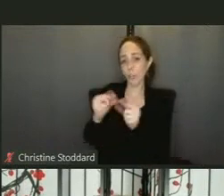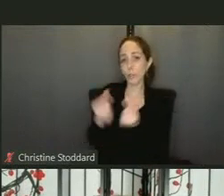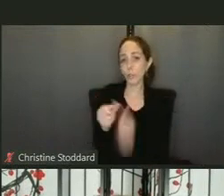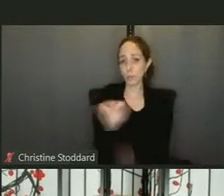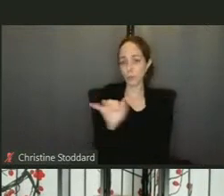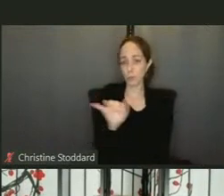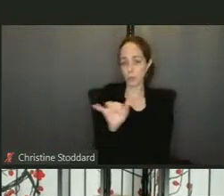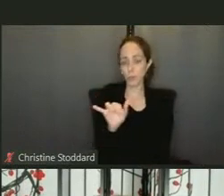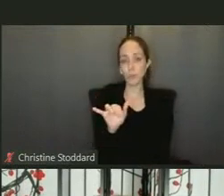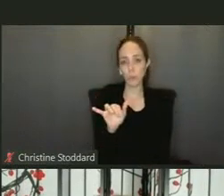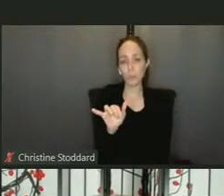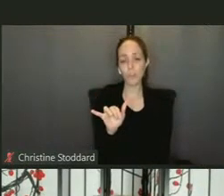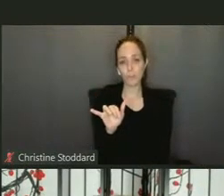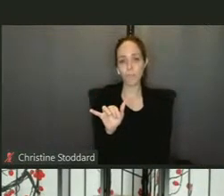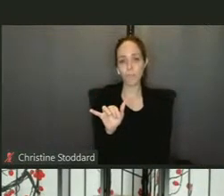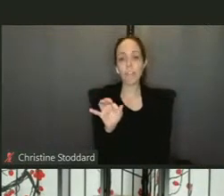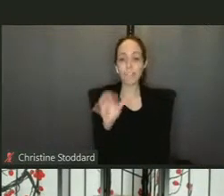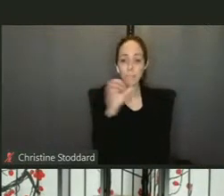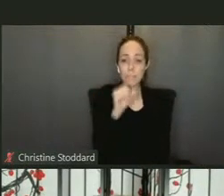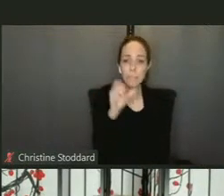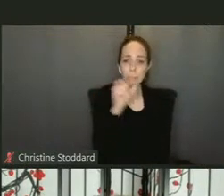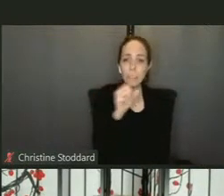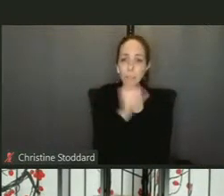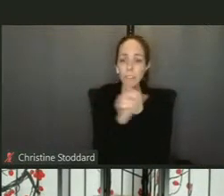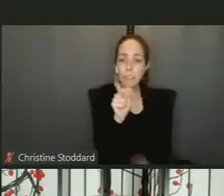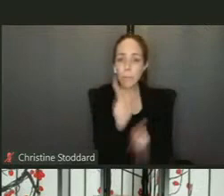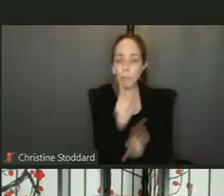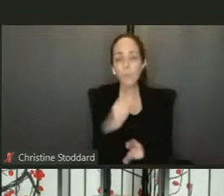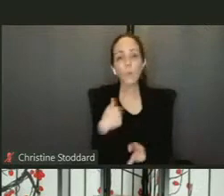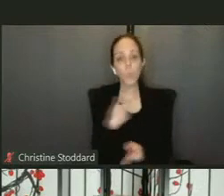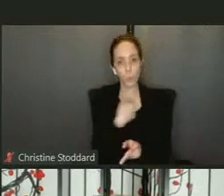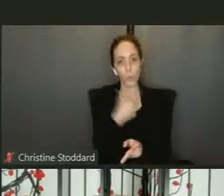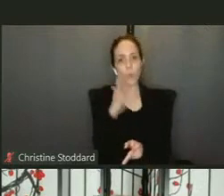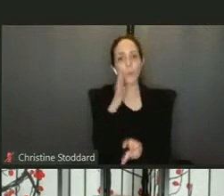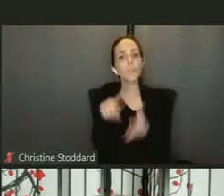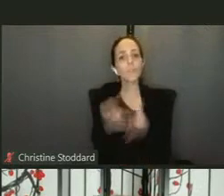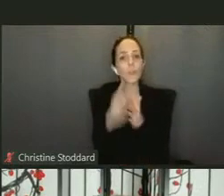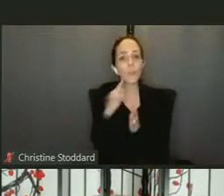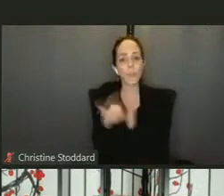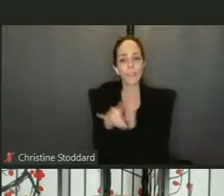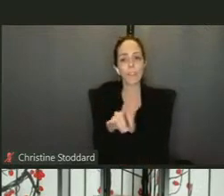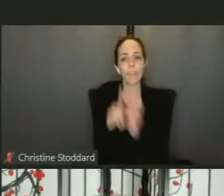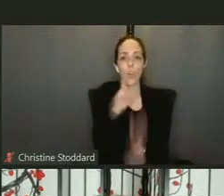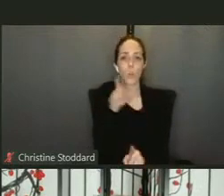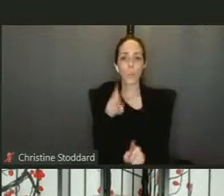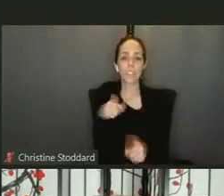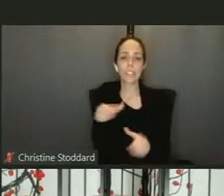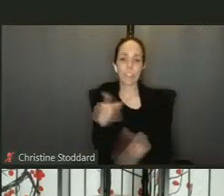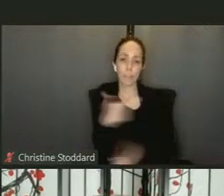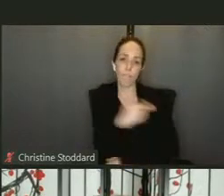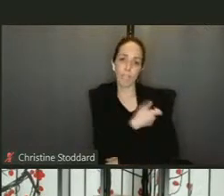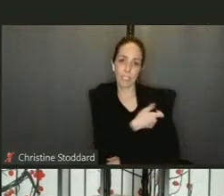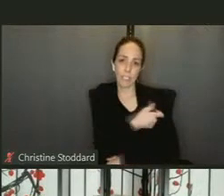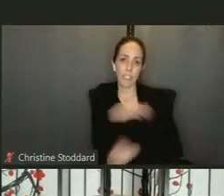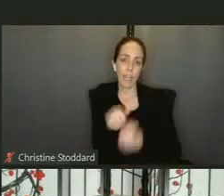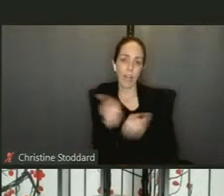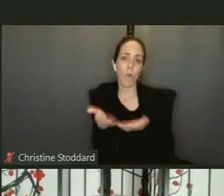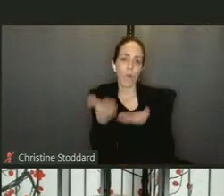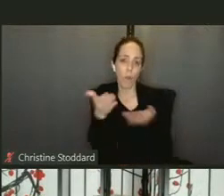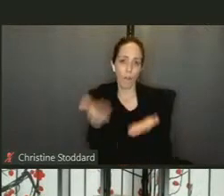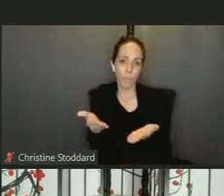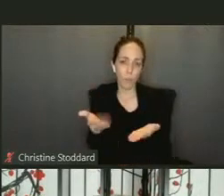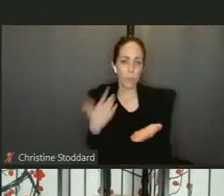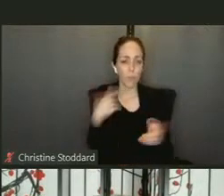for people along the way in the next couple of weeks. And that's again, part of what our role is to understand from the community, what is going on? How are people